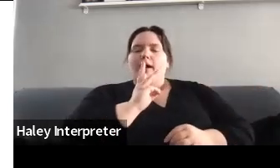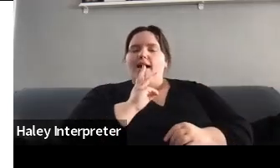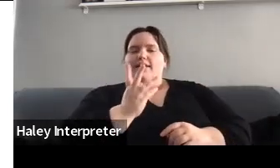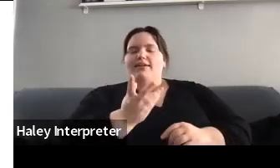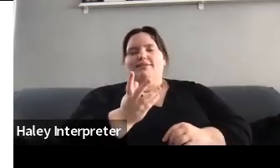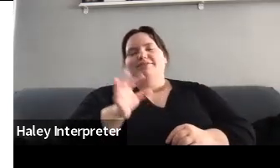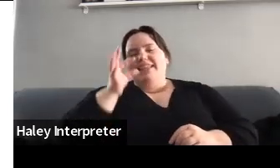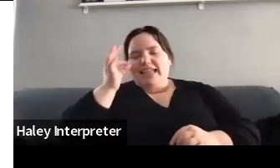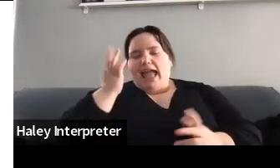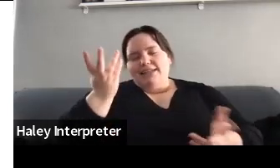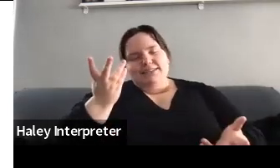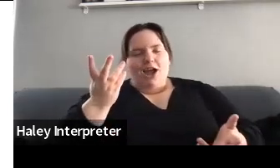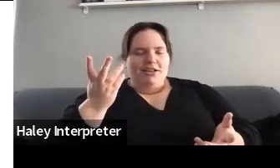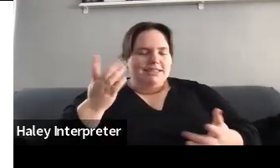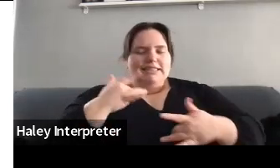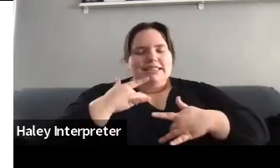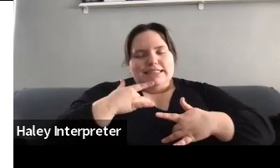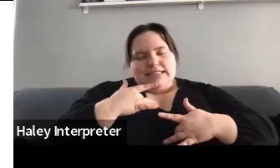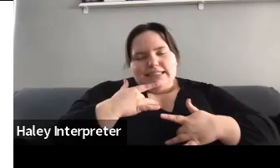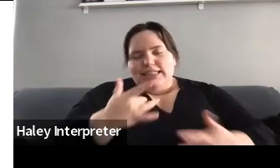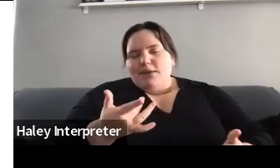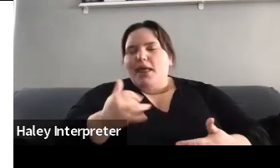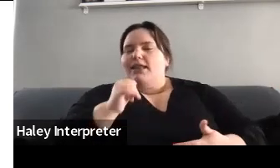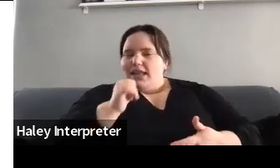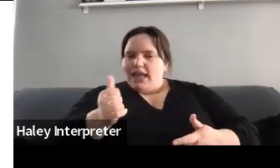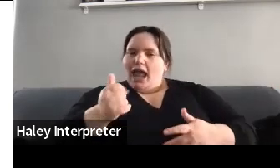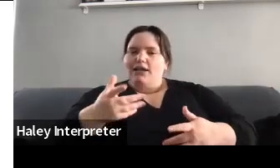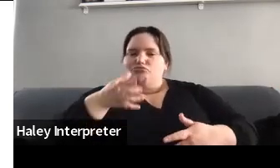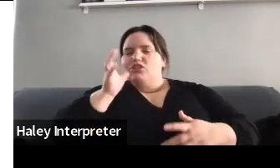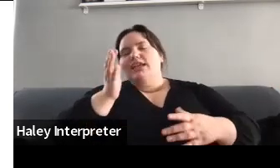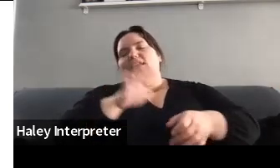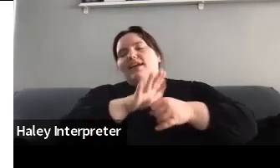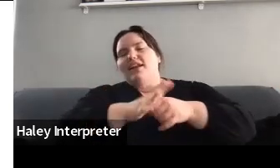because cats don't typically get enough water. So a lot of